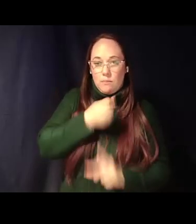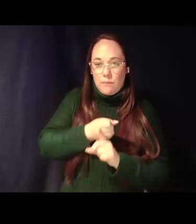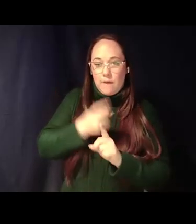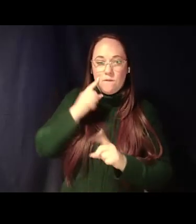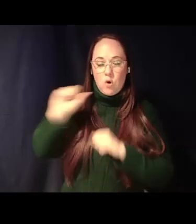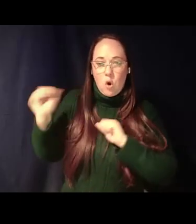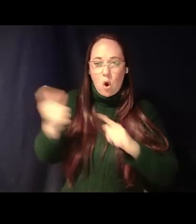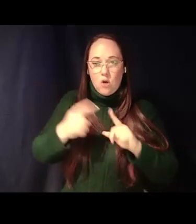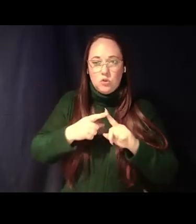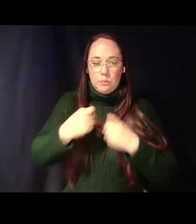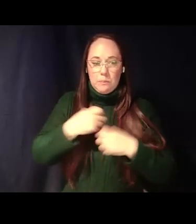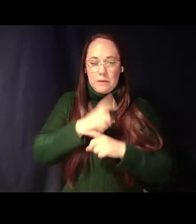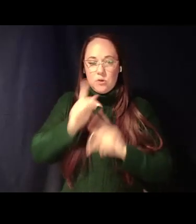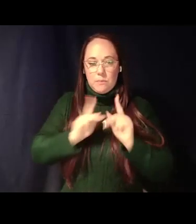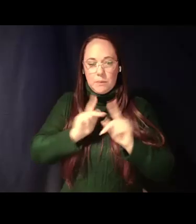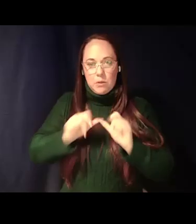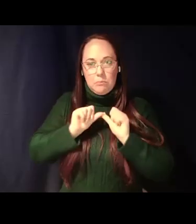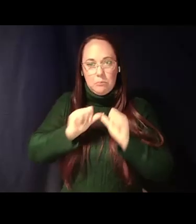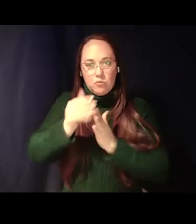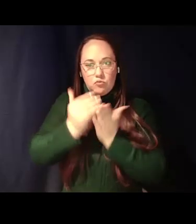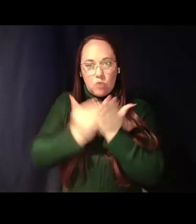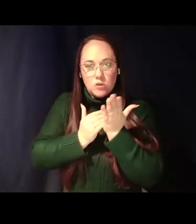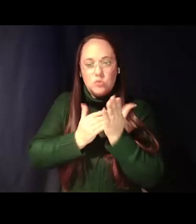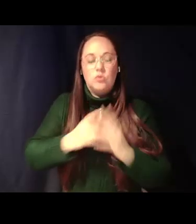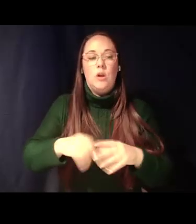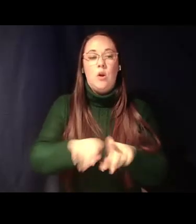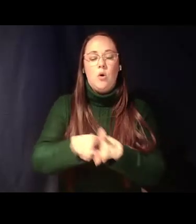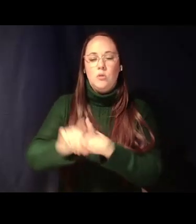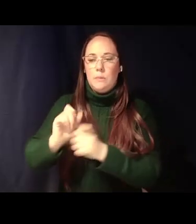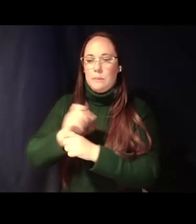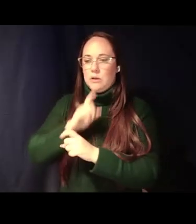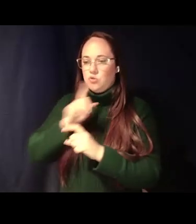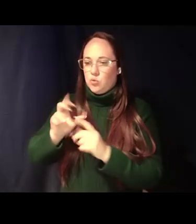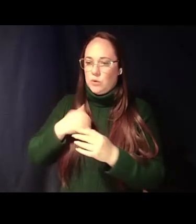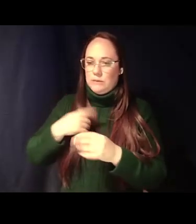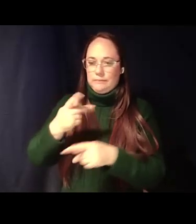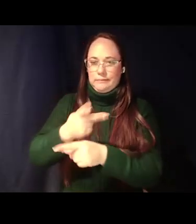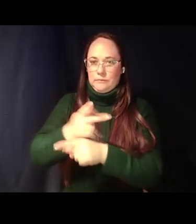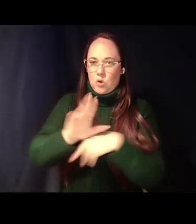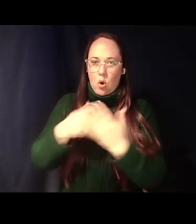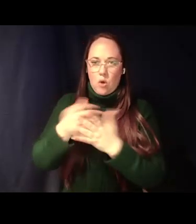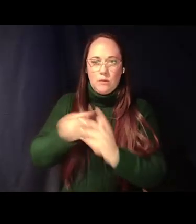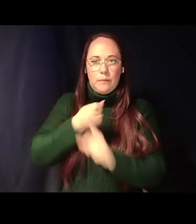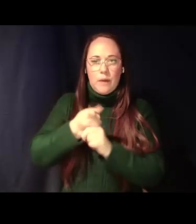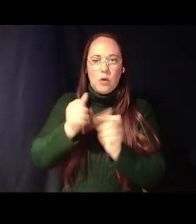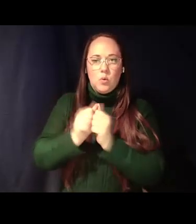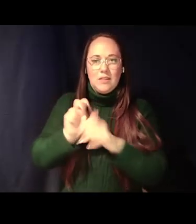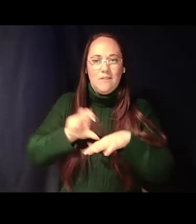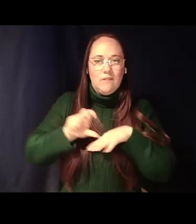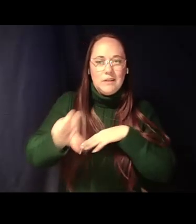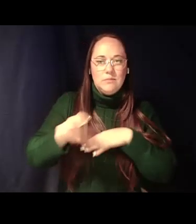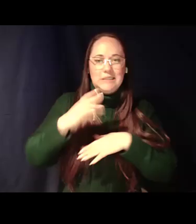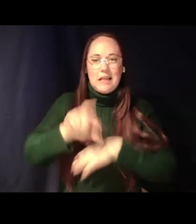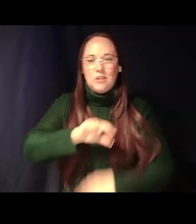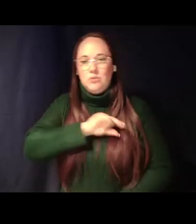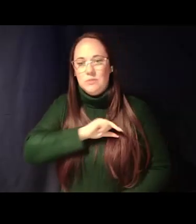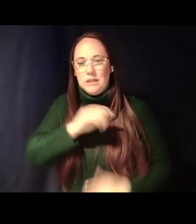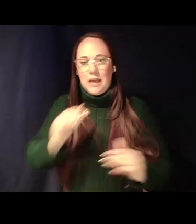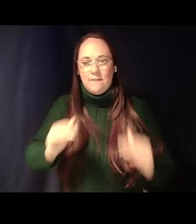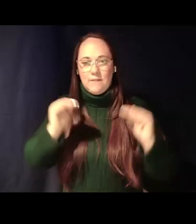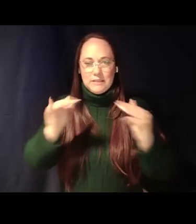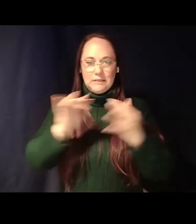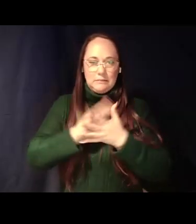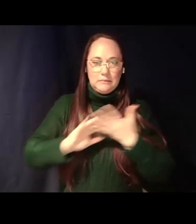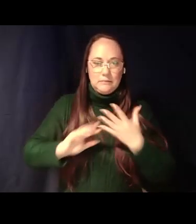we can to keep people on the rosters, but also really tackle those impacts with investments, eligibility advances,